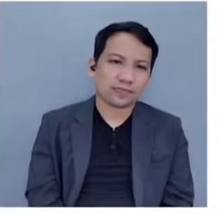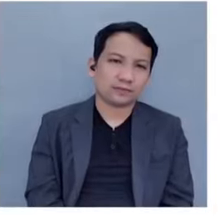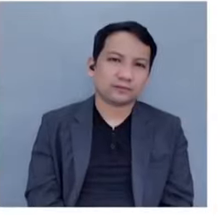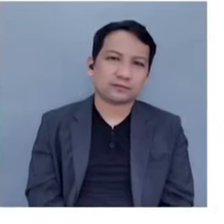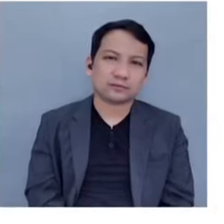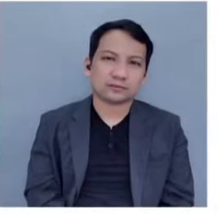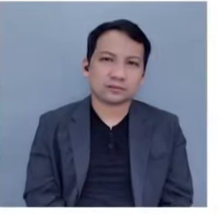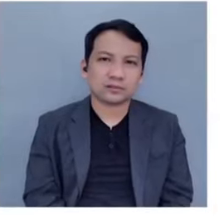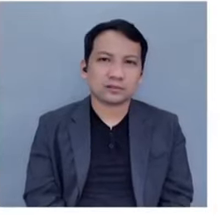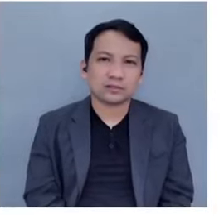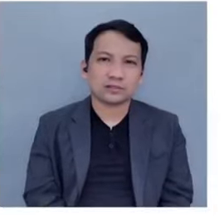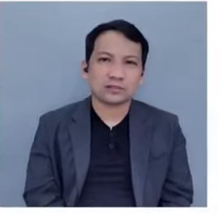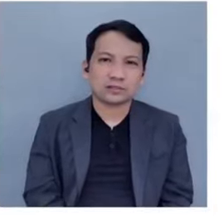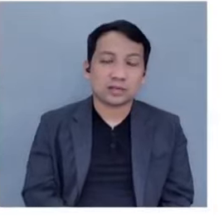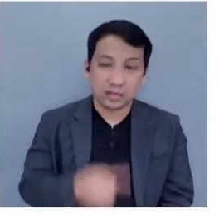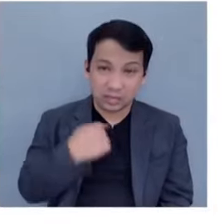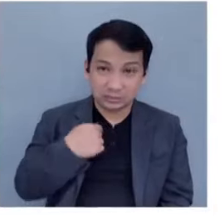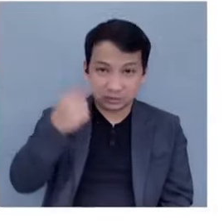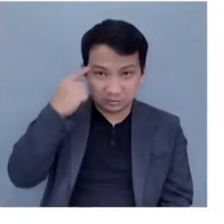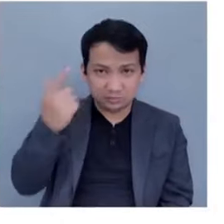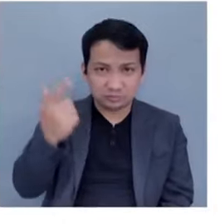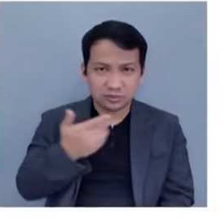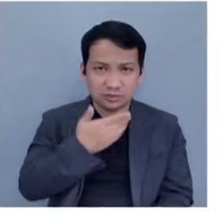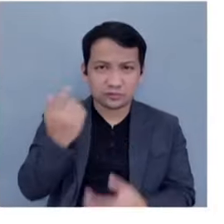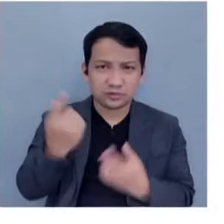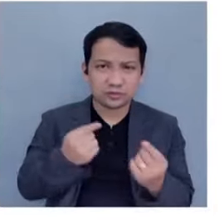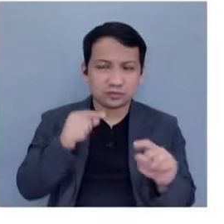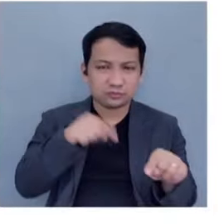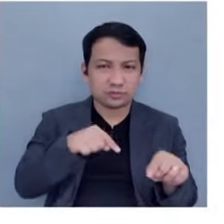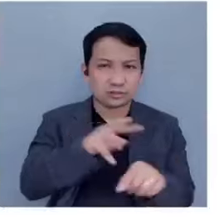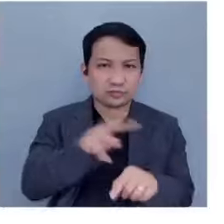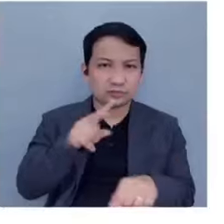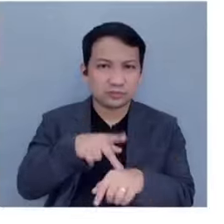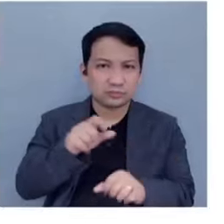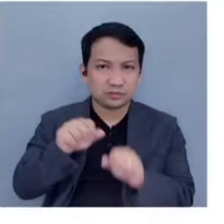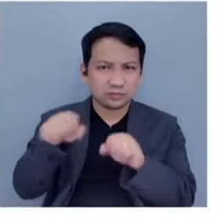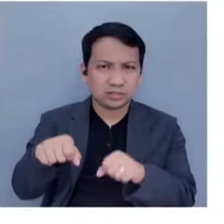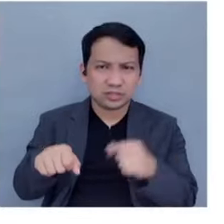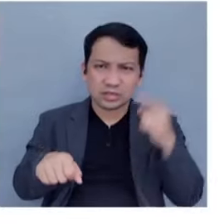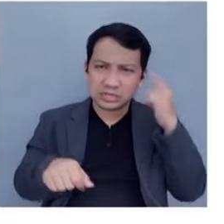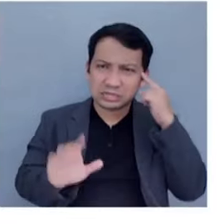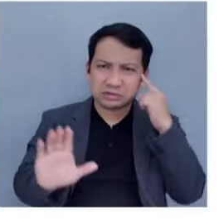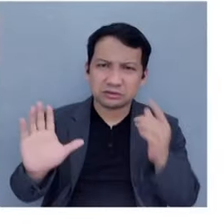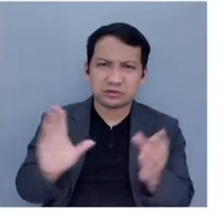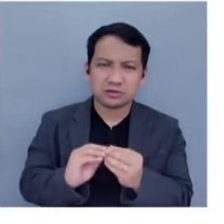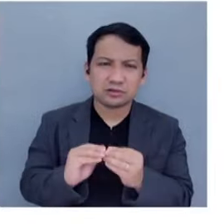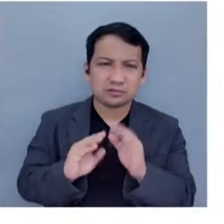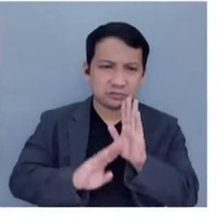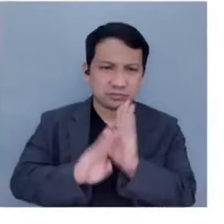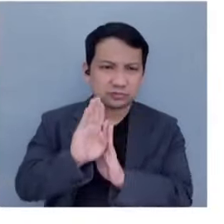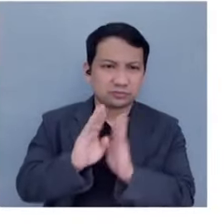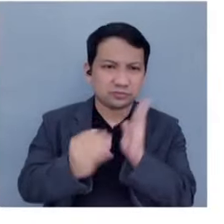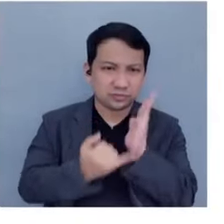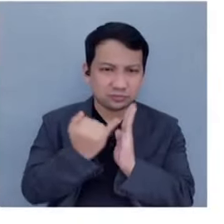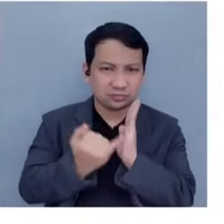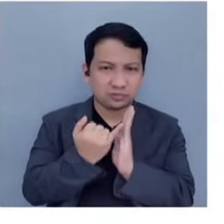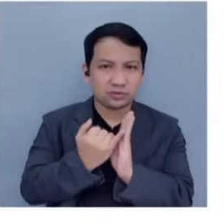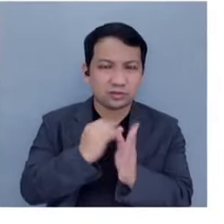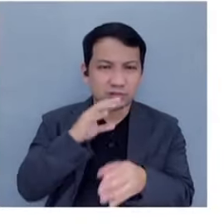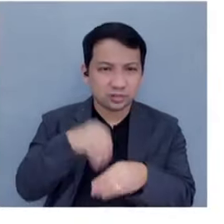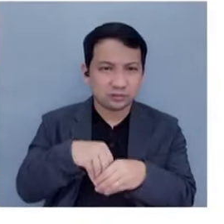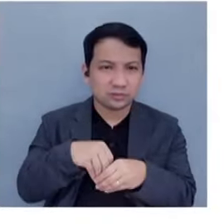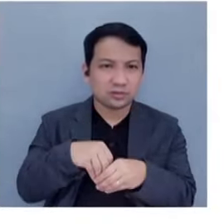doing a better job now. For if you look at the West Philippine Sea issue, I think that by involving journalists there, we are